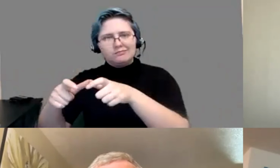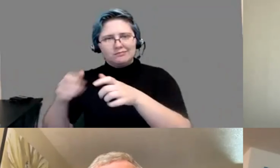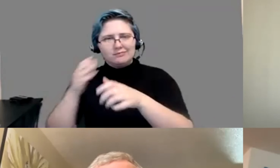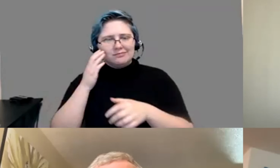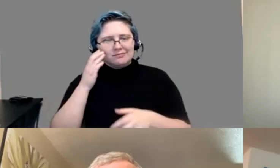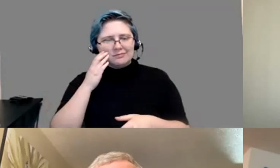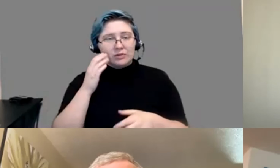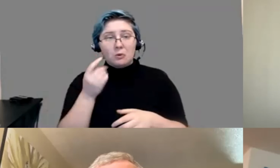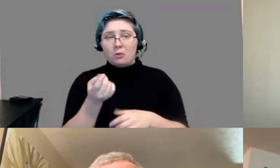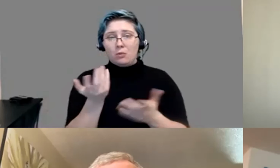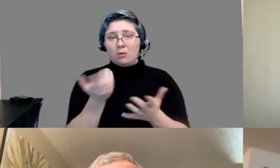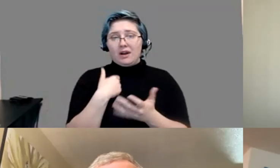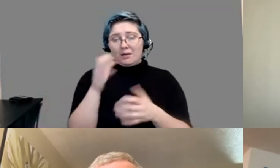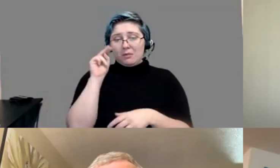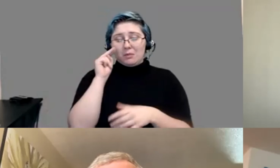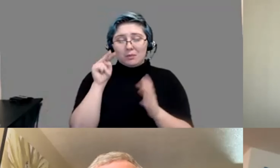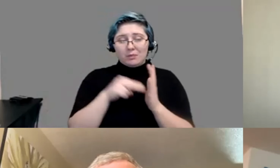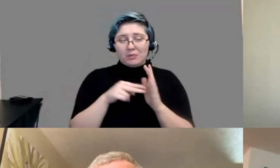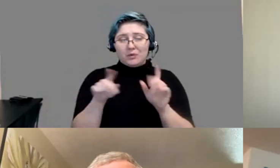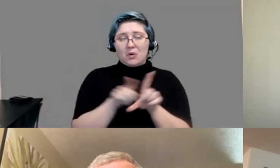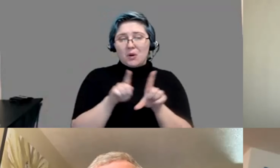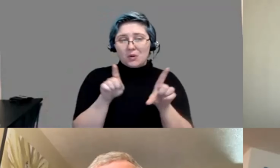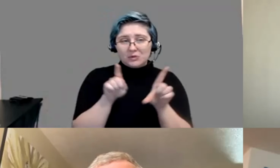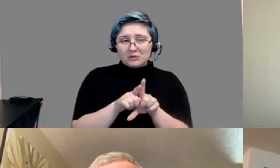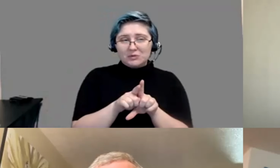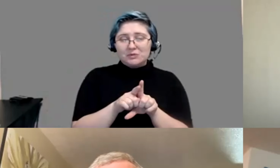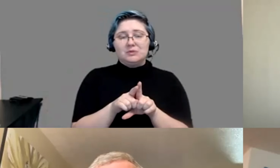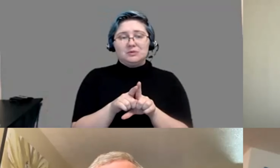at also comes with a